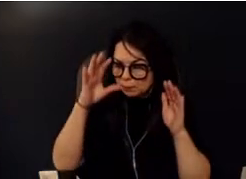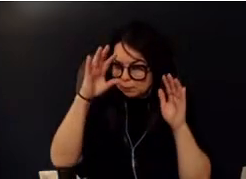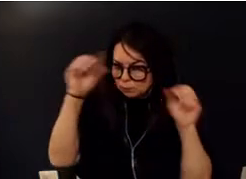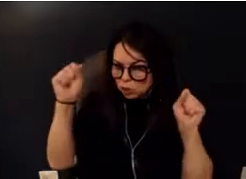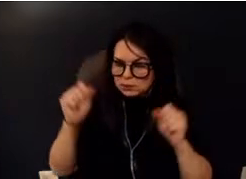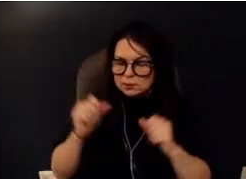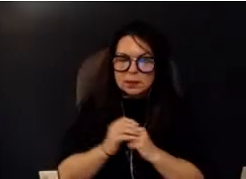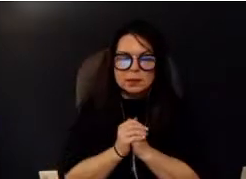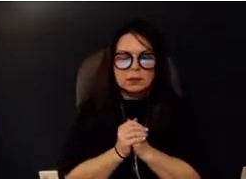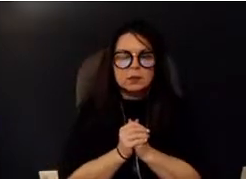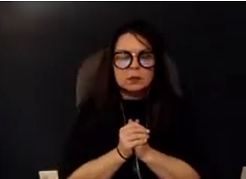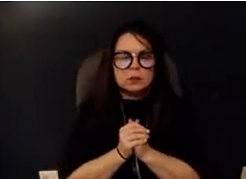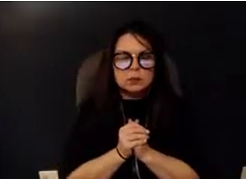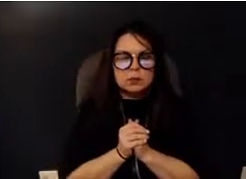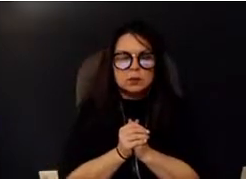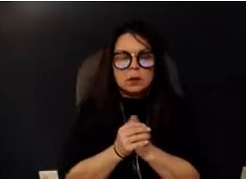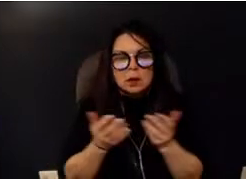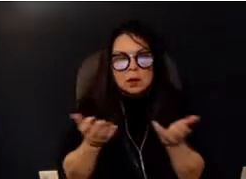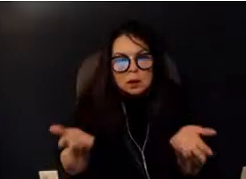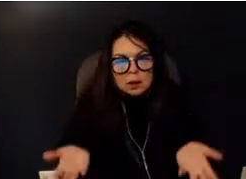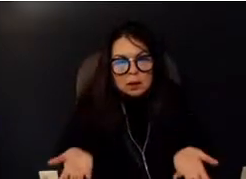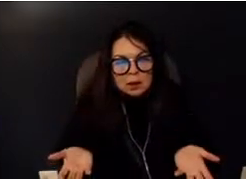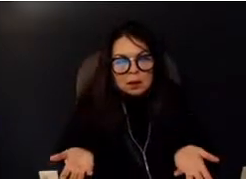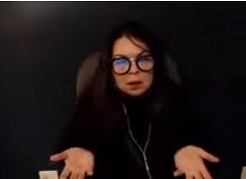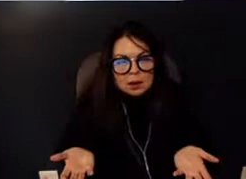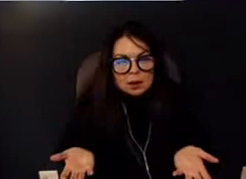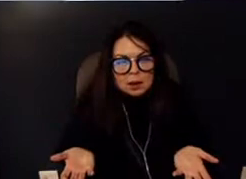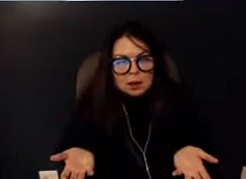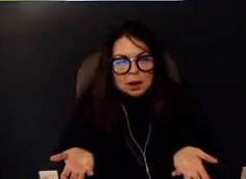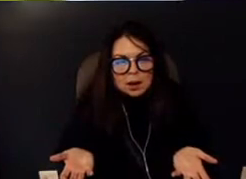You know, I will quote